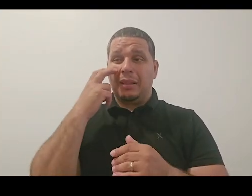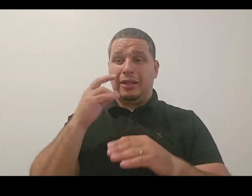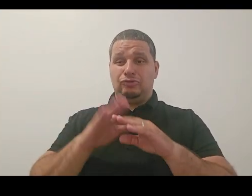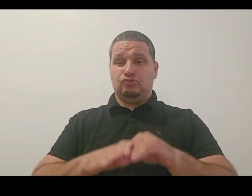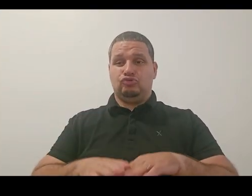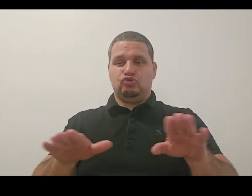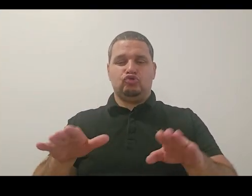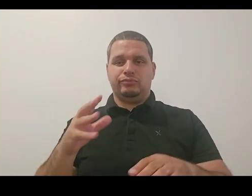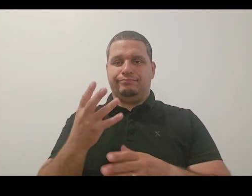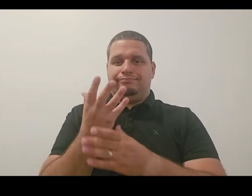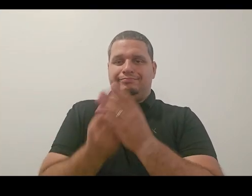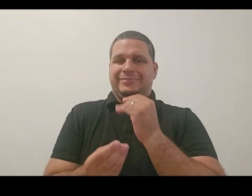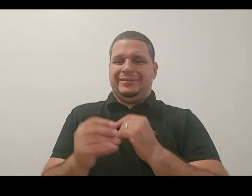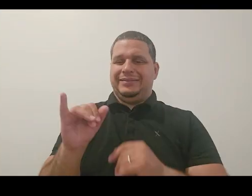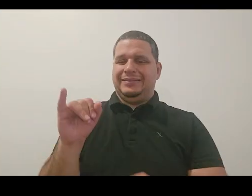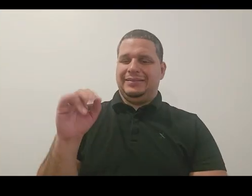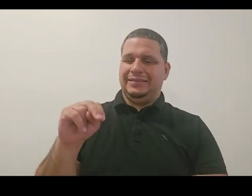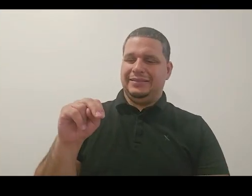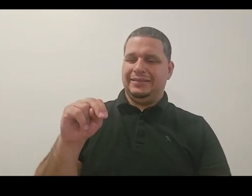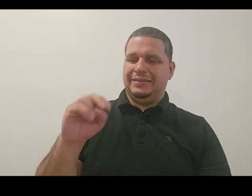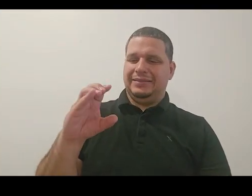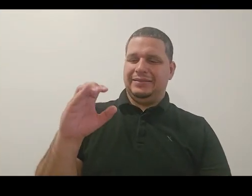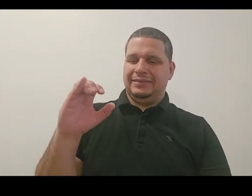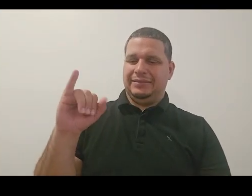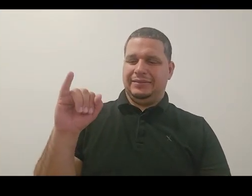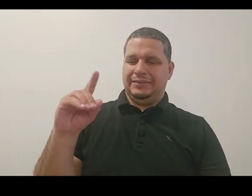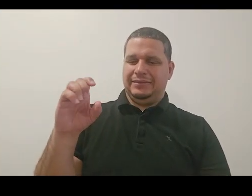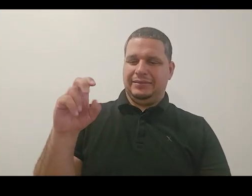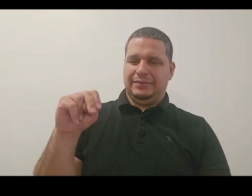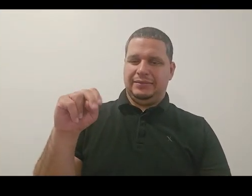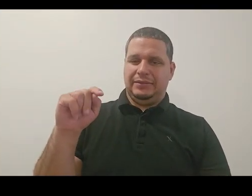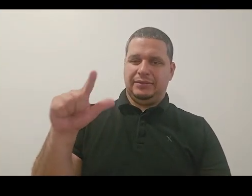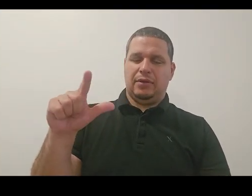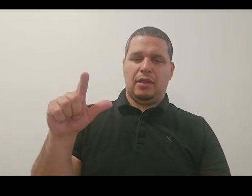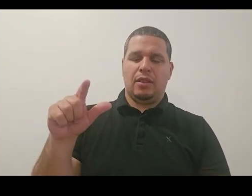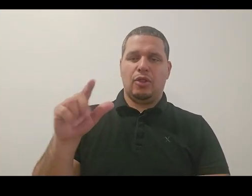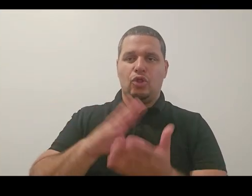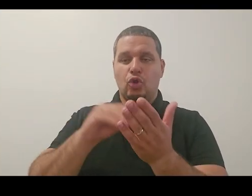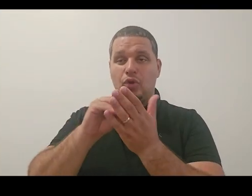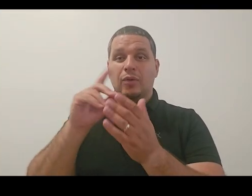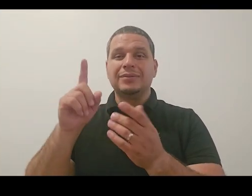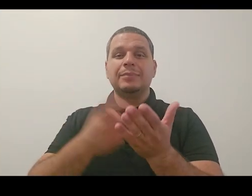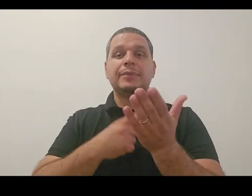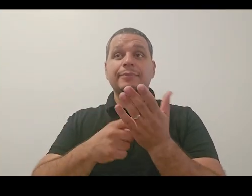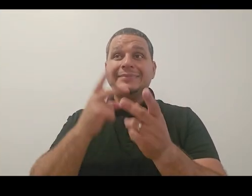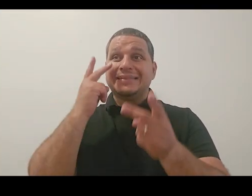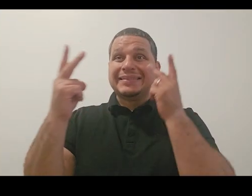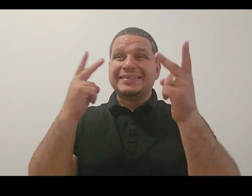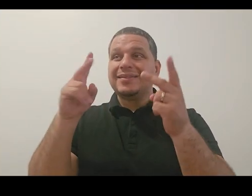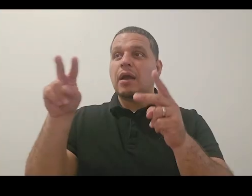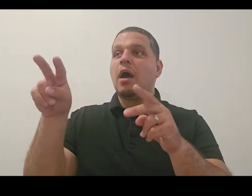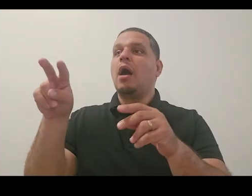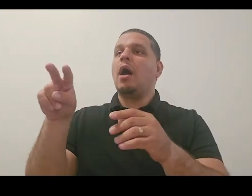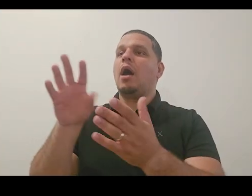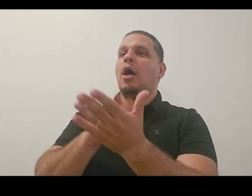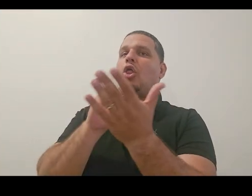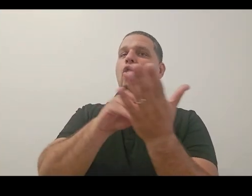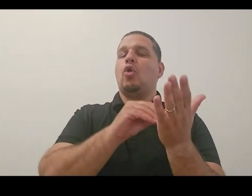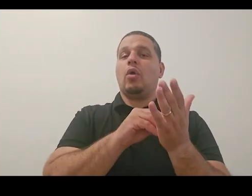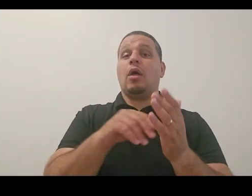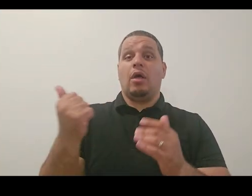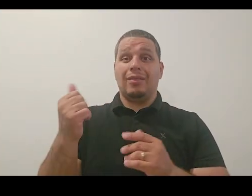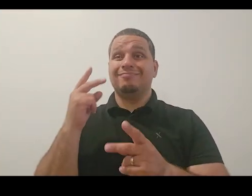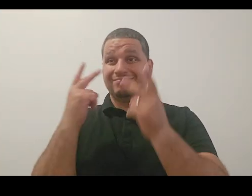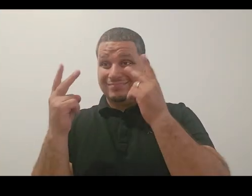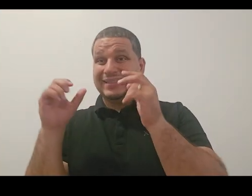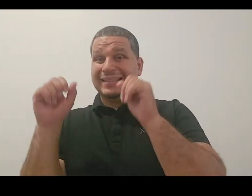of blind kids don't get that. They don't get that visual access to information